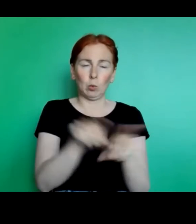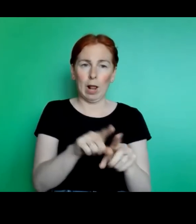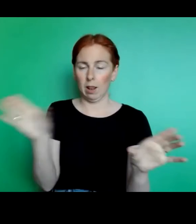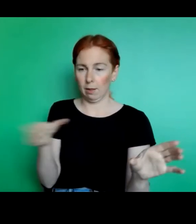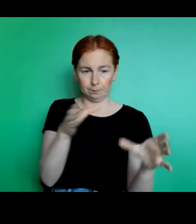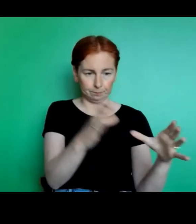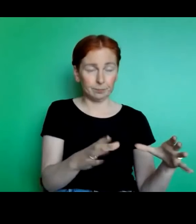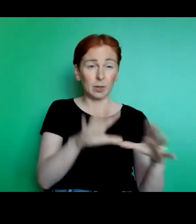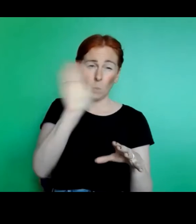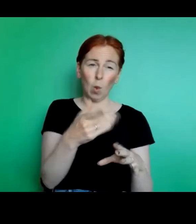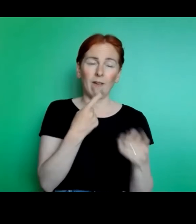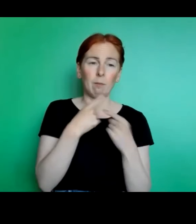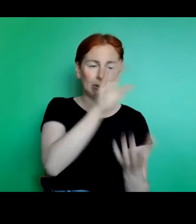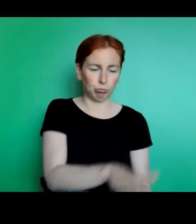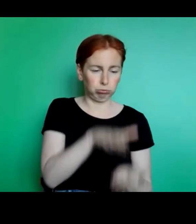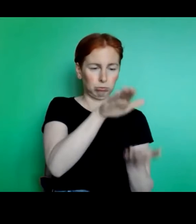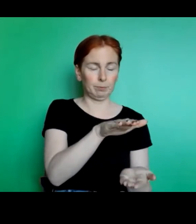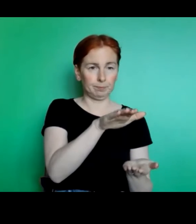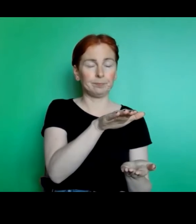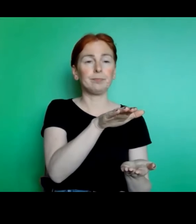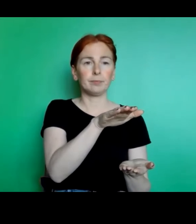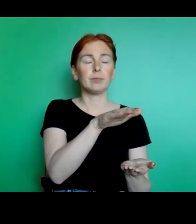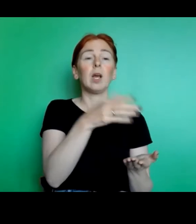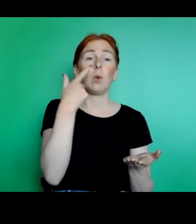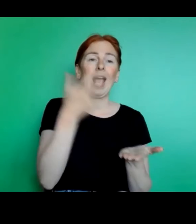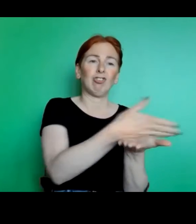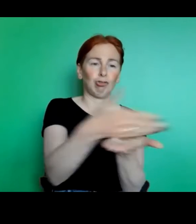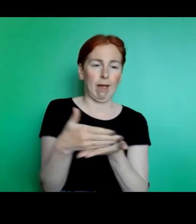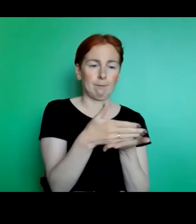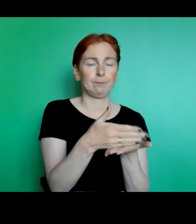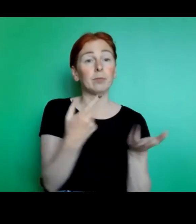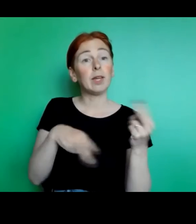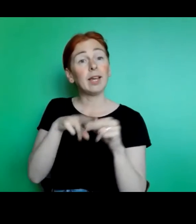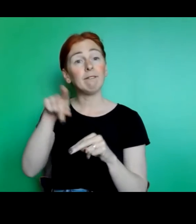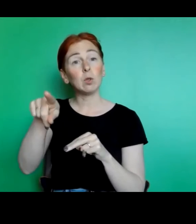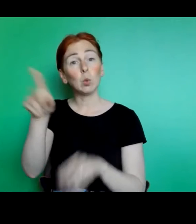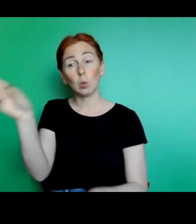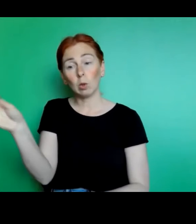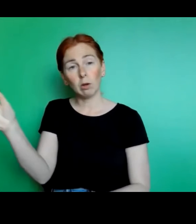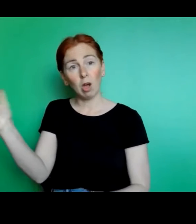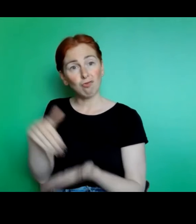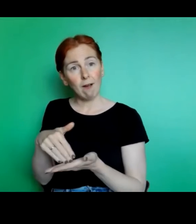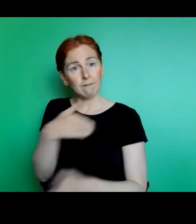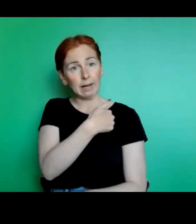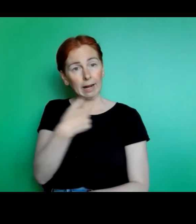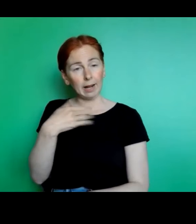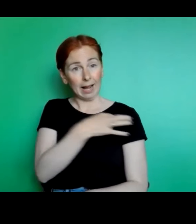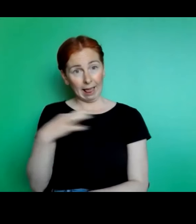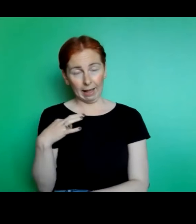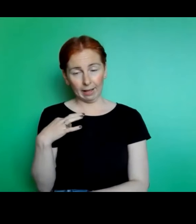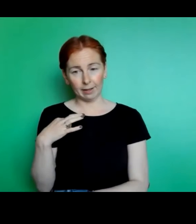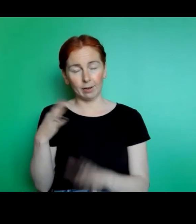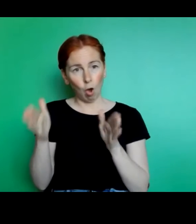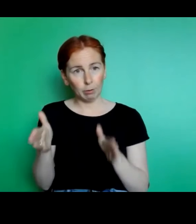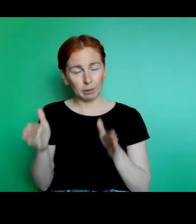in a study, your doctor isn't allowed to share that information with researchers because it's confidential, of course. So by entering the study,